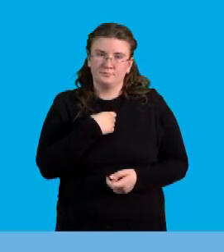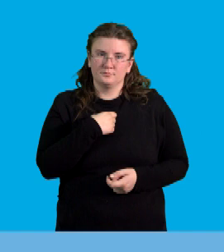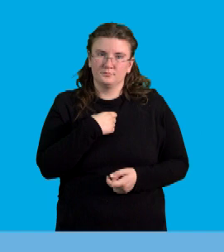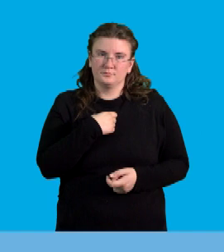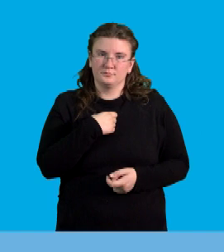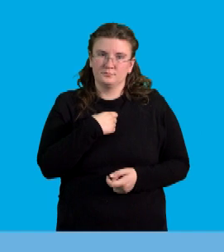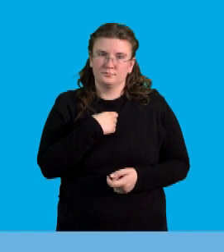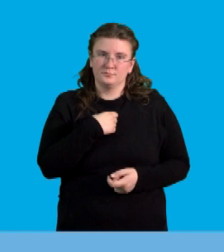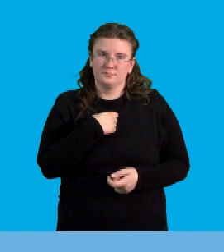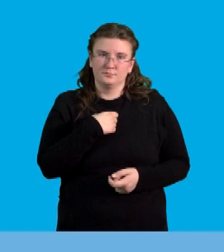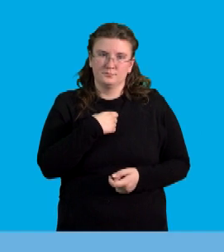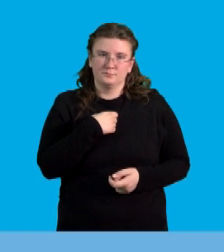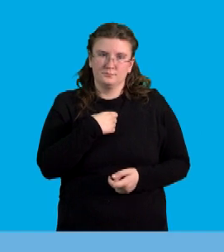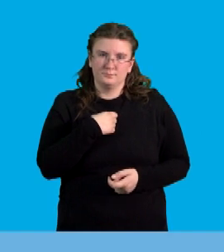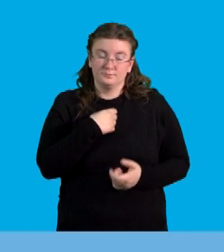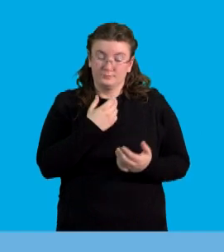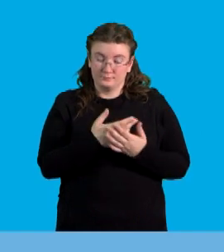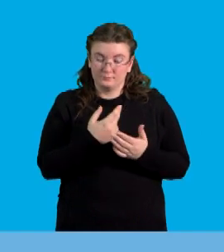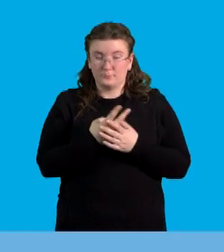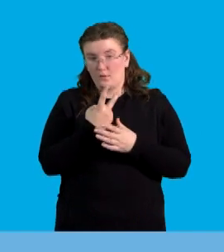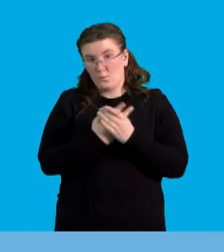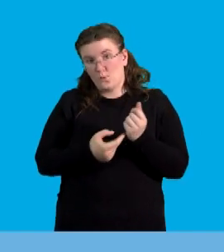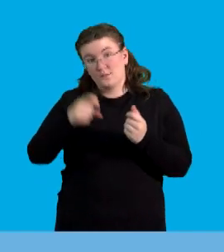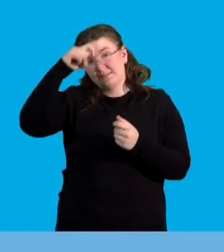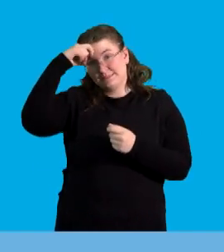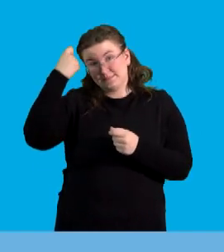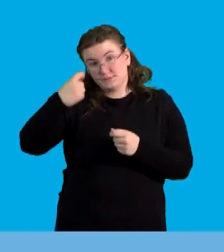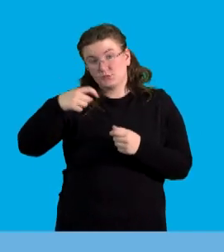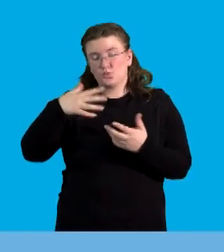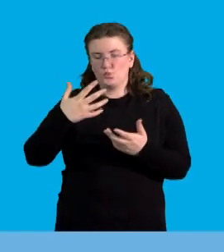heat and or light.